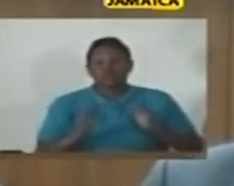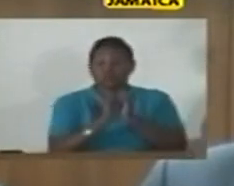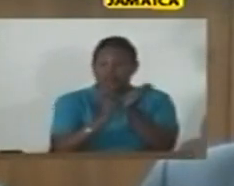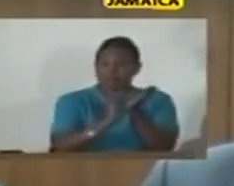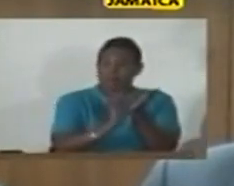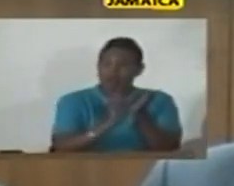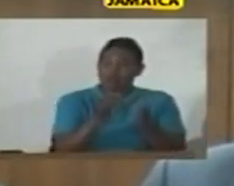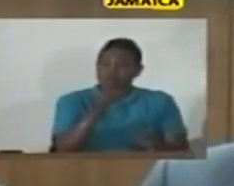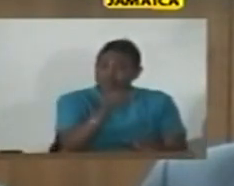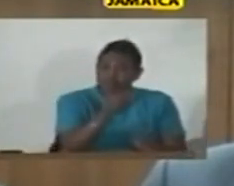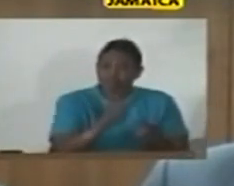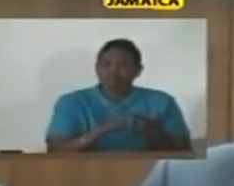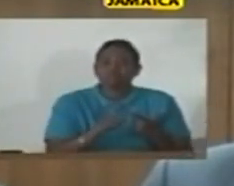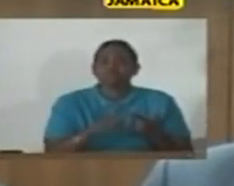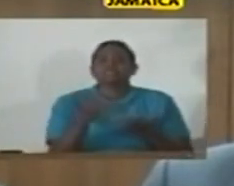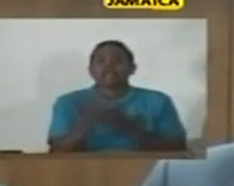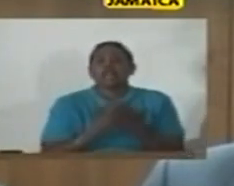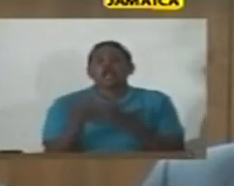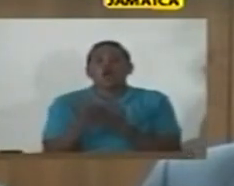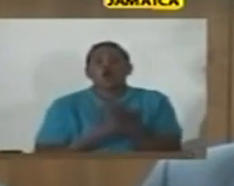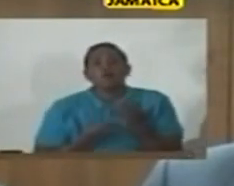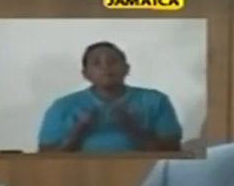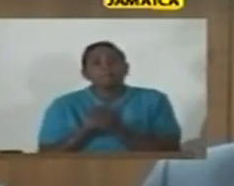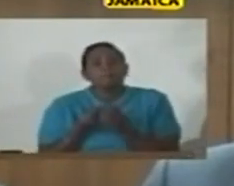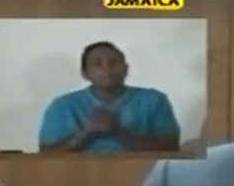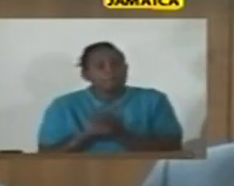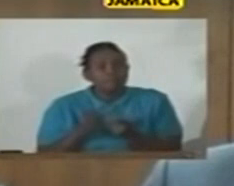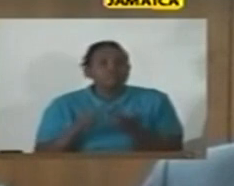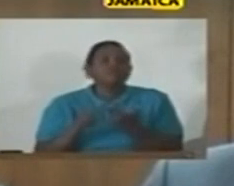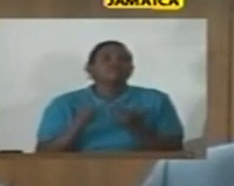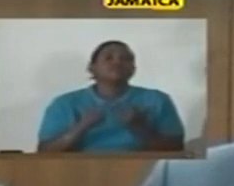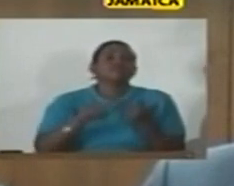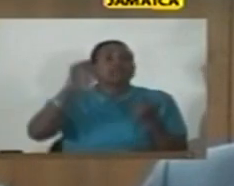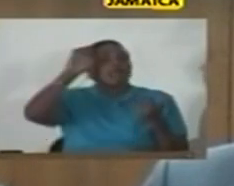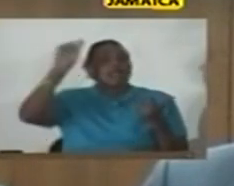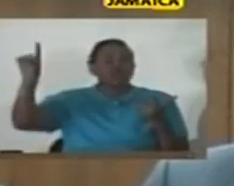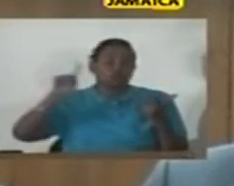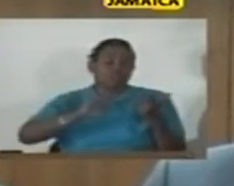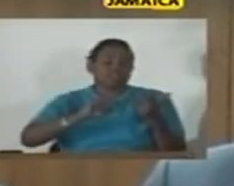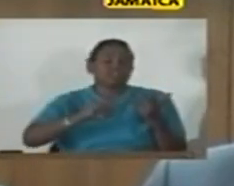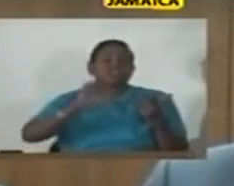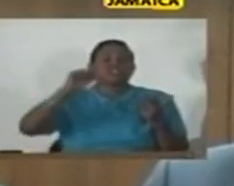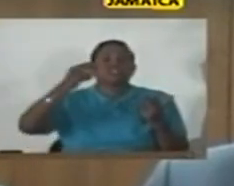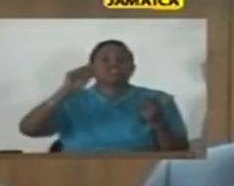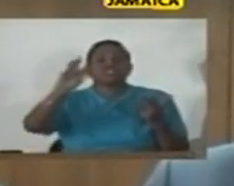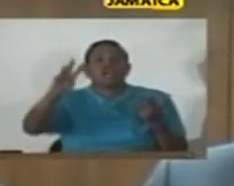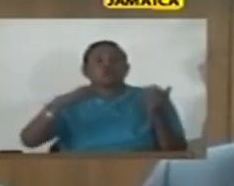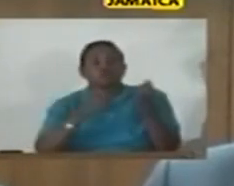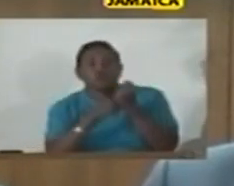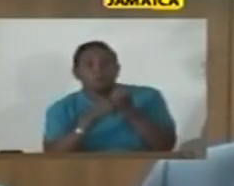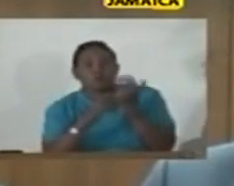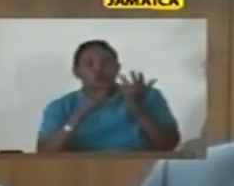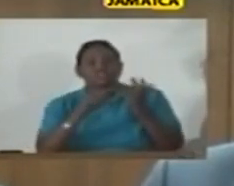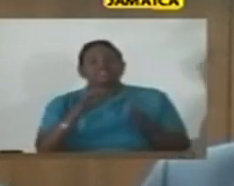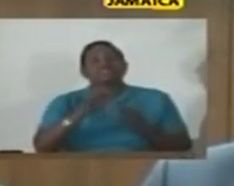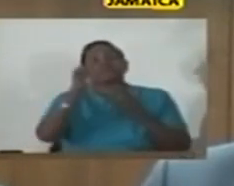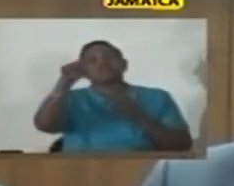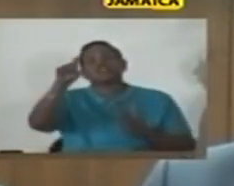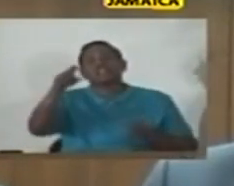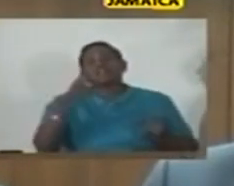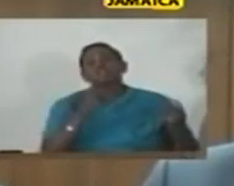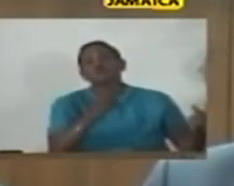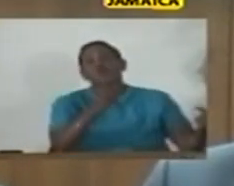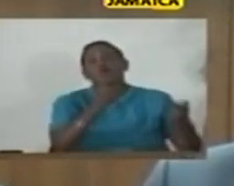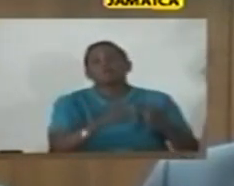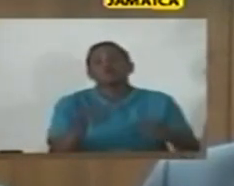medical expenses, income generation projects, education, shadow support, special needs, funeral